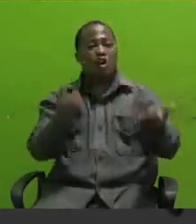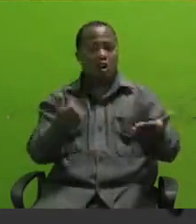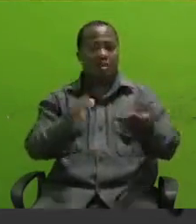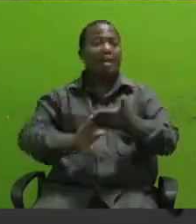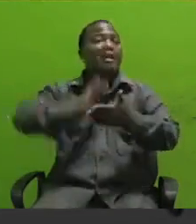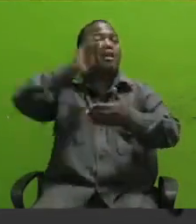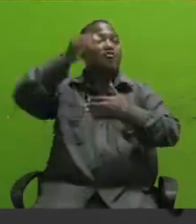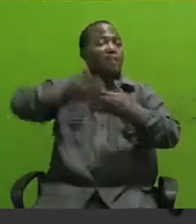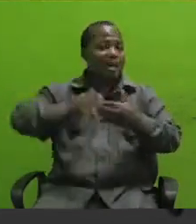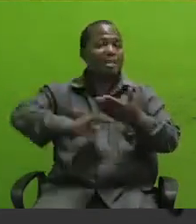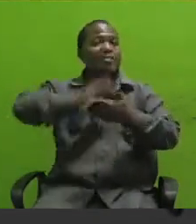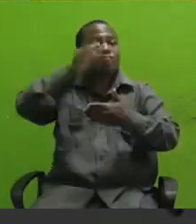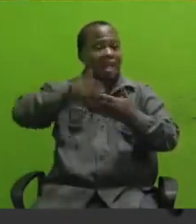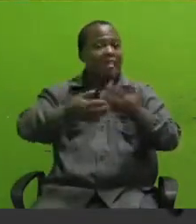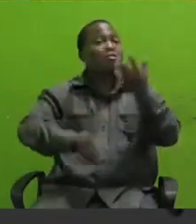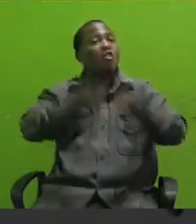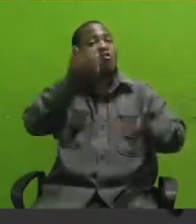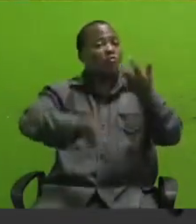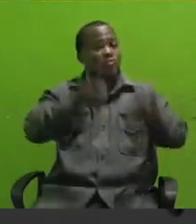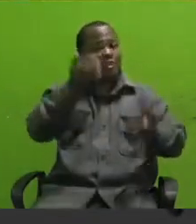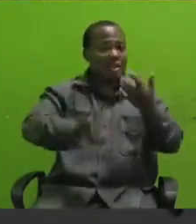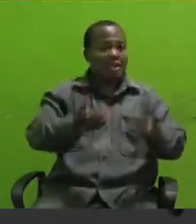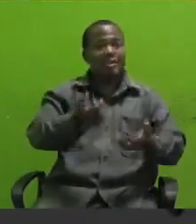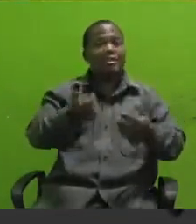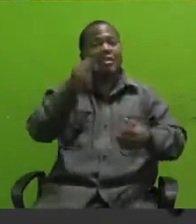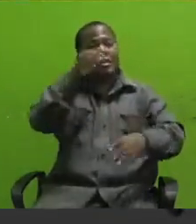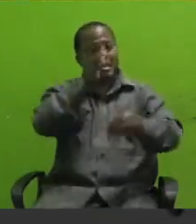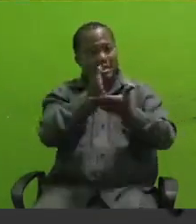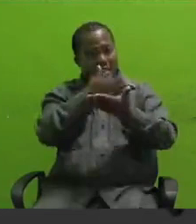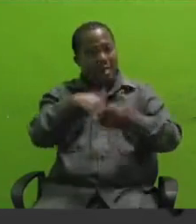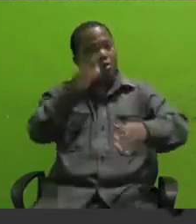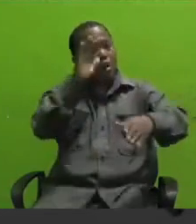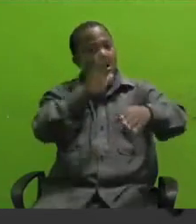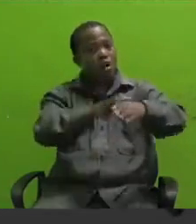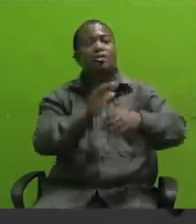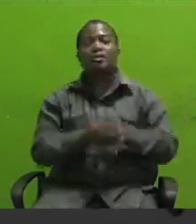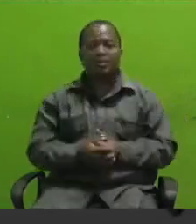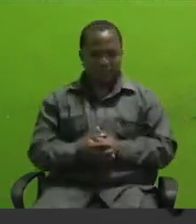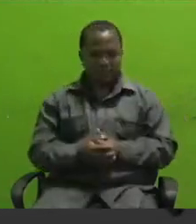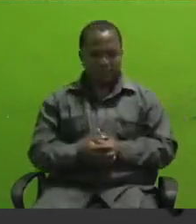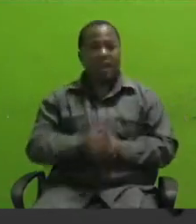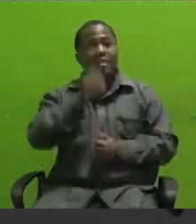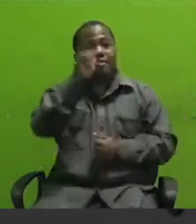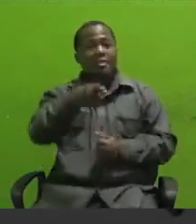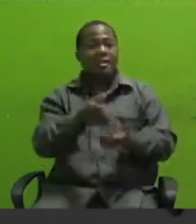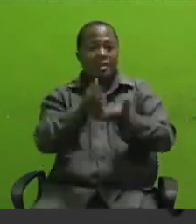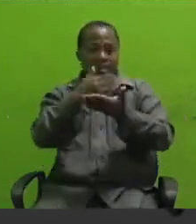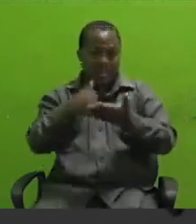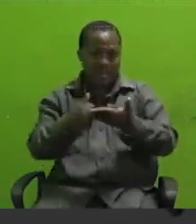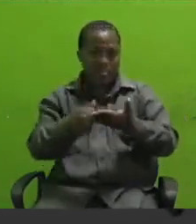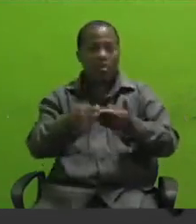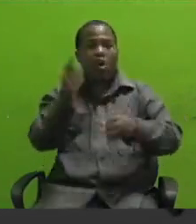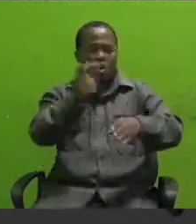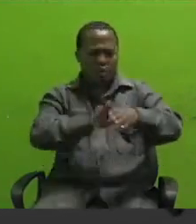a reversible inflammatory effect on the site of contact. That is, the body part becomes